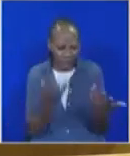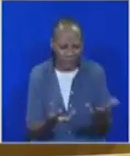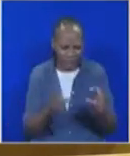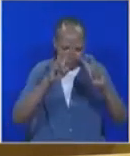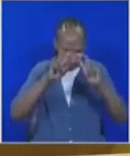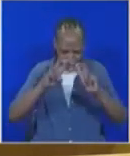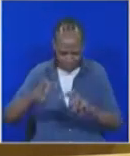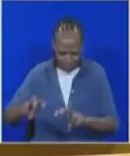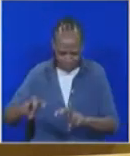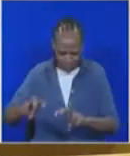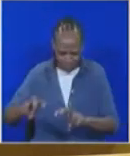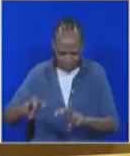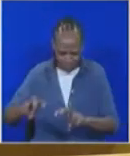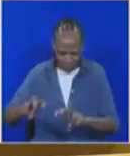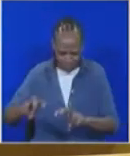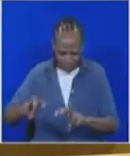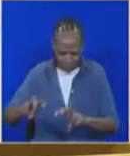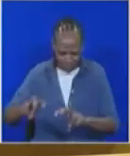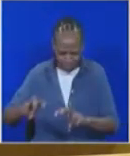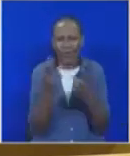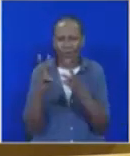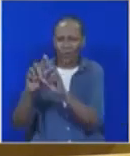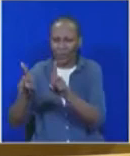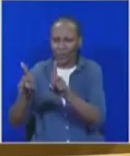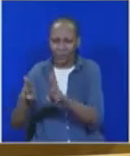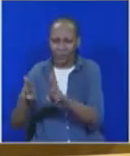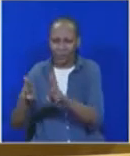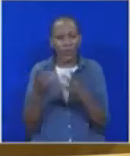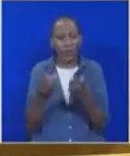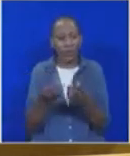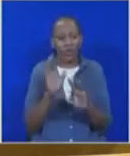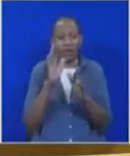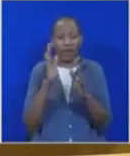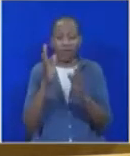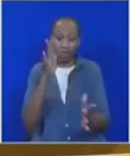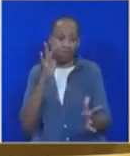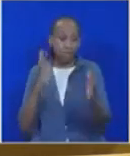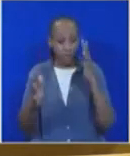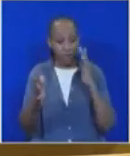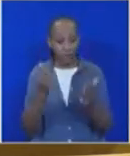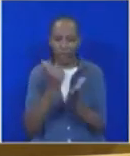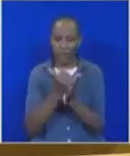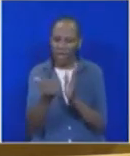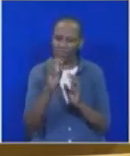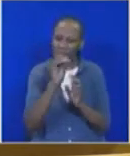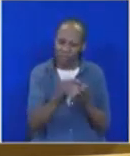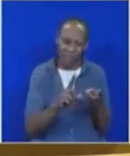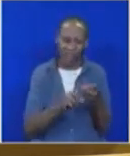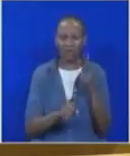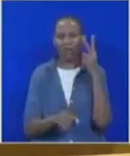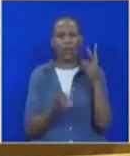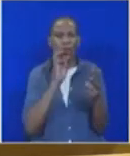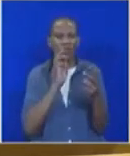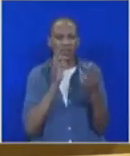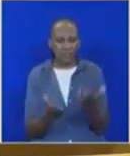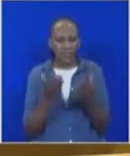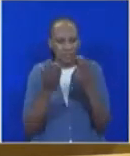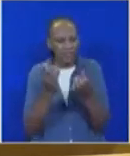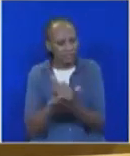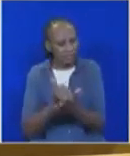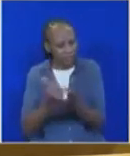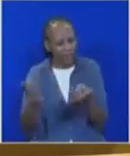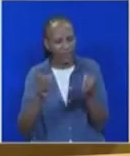defined in various ways. You can have a look at the National Forest Act of 1998, for instance, or the Water Services Act of 1997, which